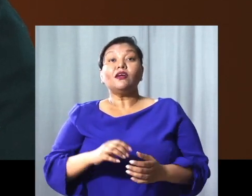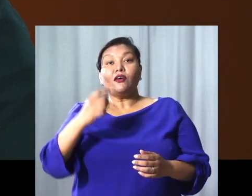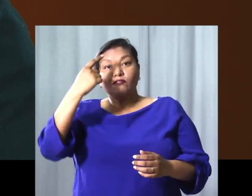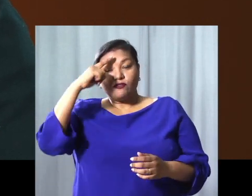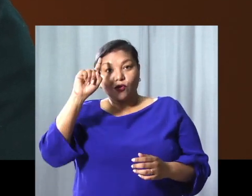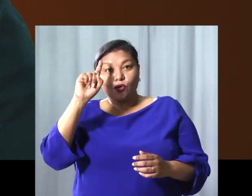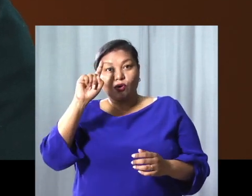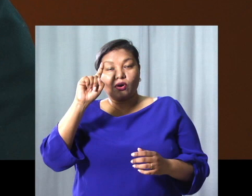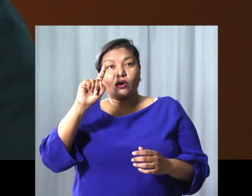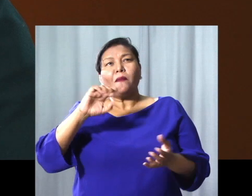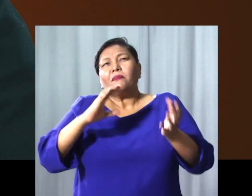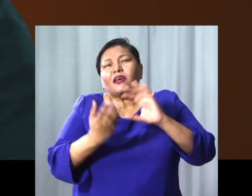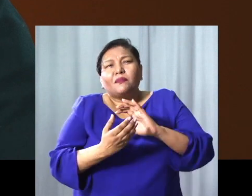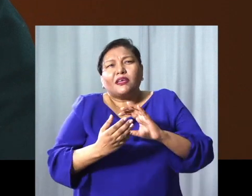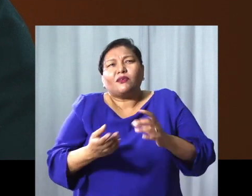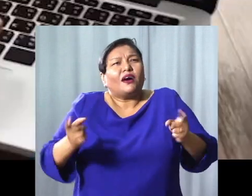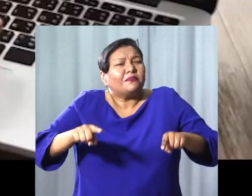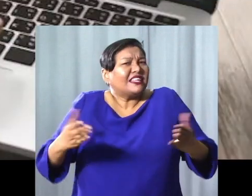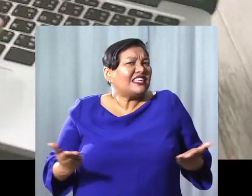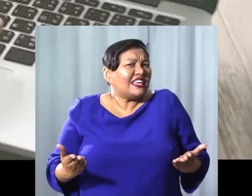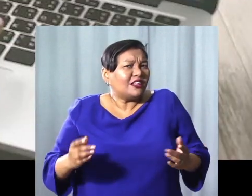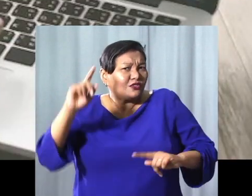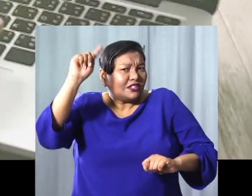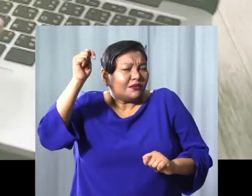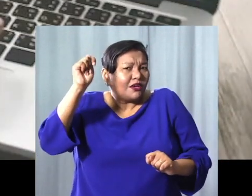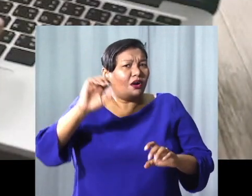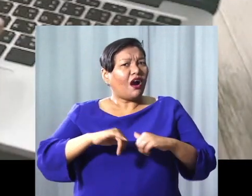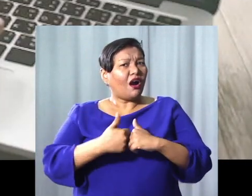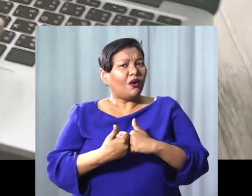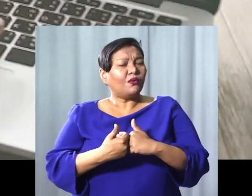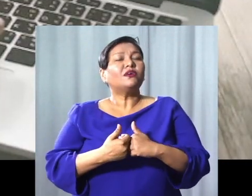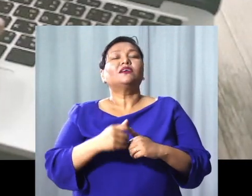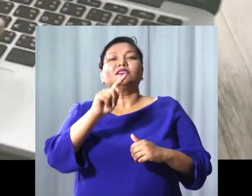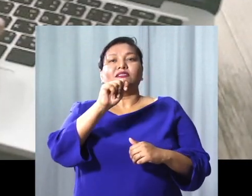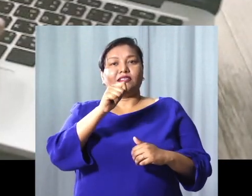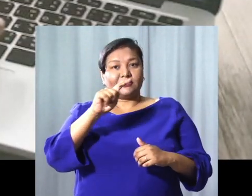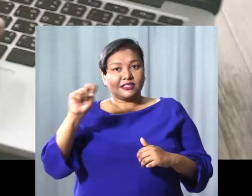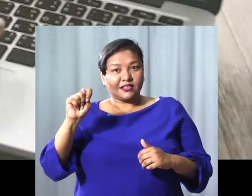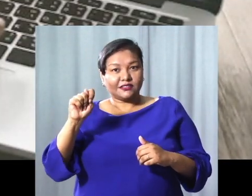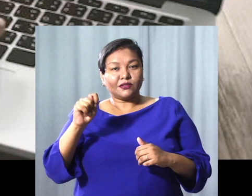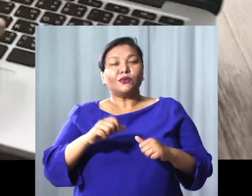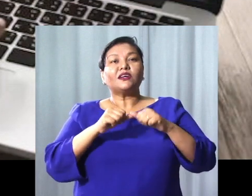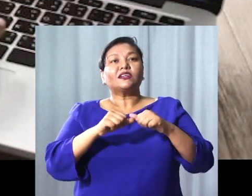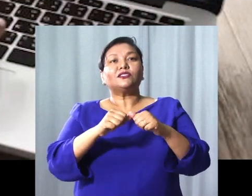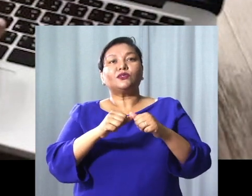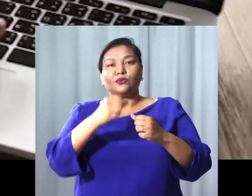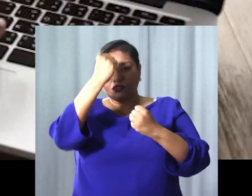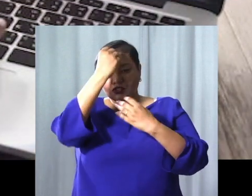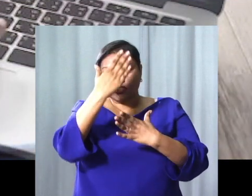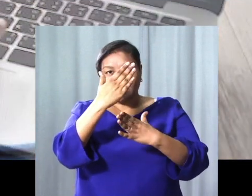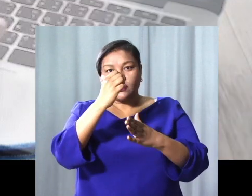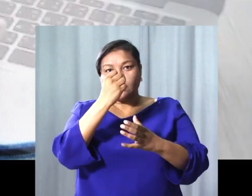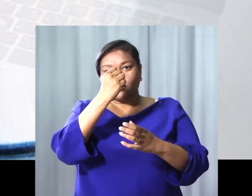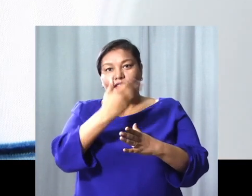technologies. To contribute to this becoming a reality in Trinidad and Tobago, it is necessary for TAT to